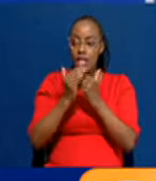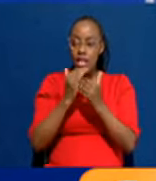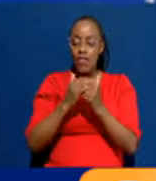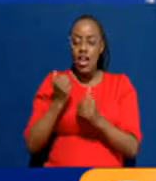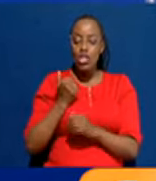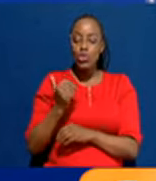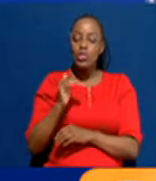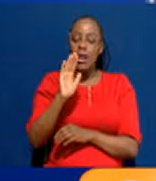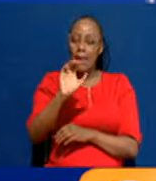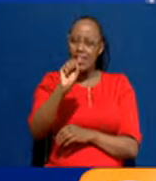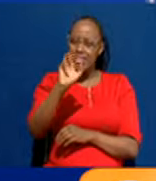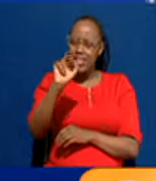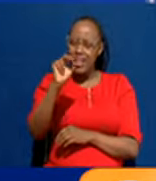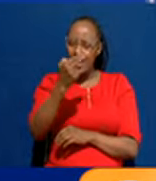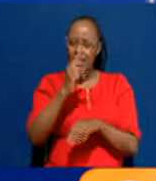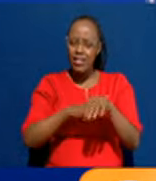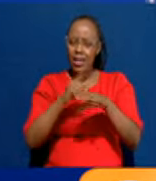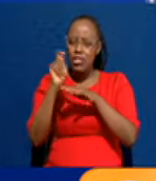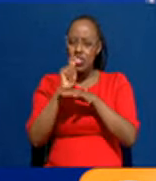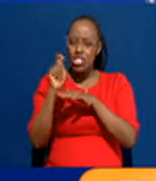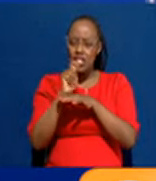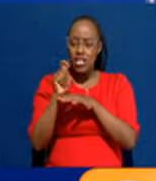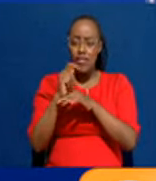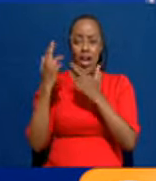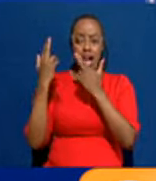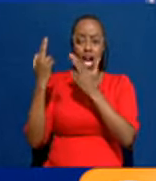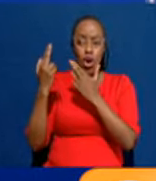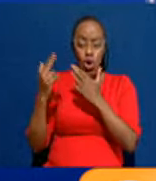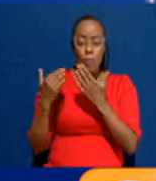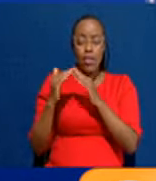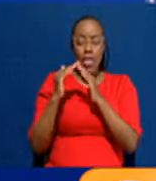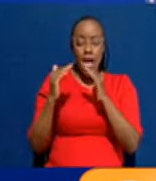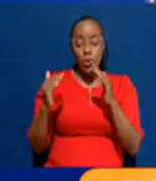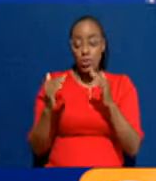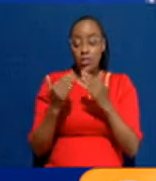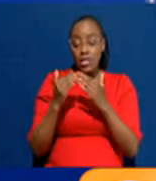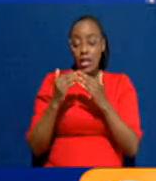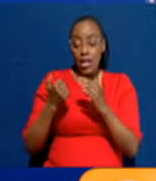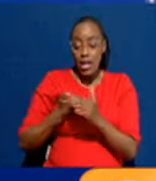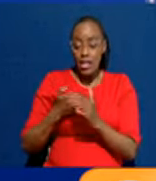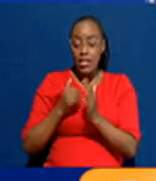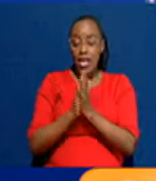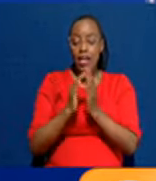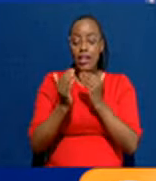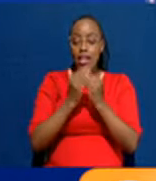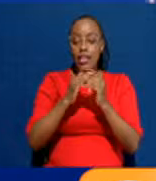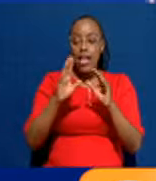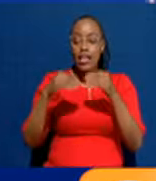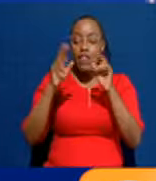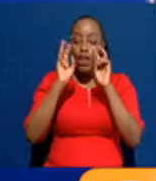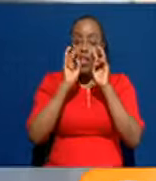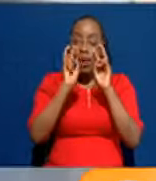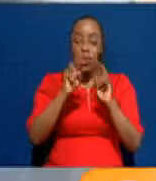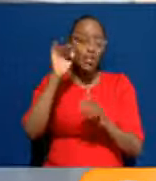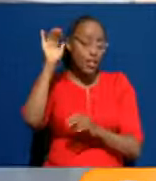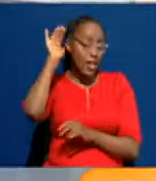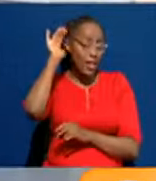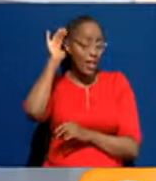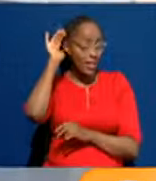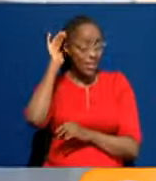daughter when she's training. I hope that house managers and caregivers are tuned in and